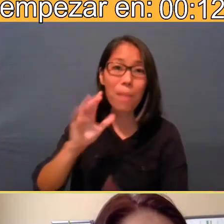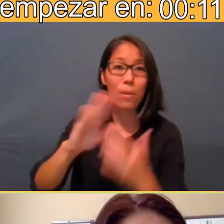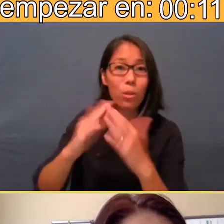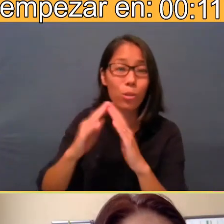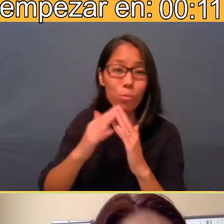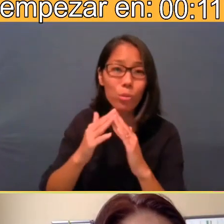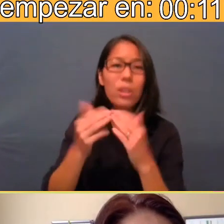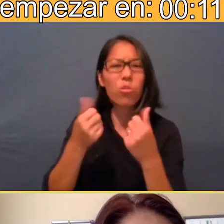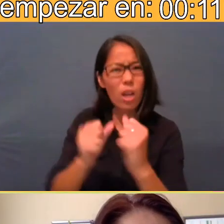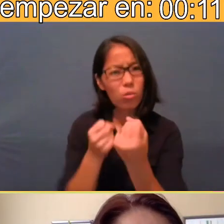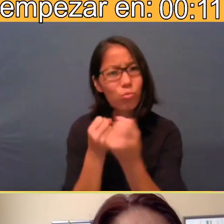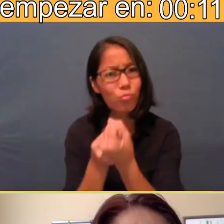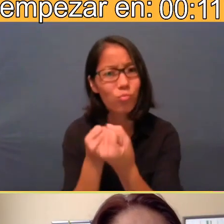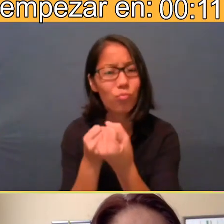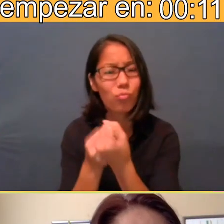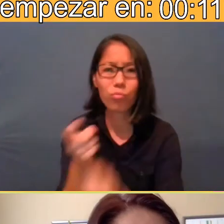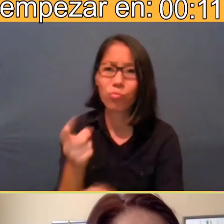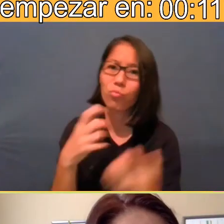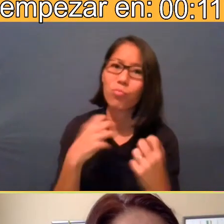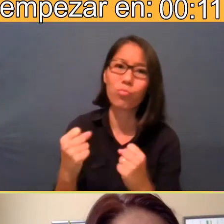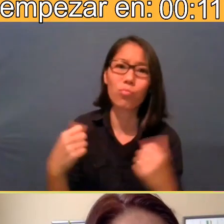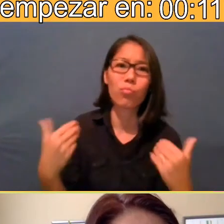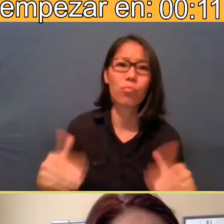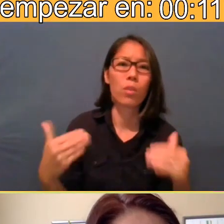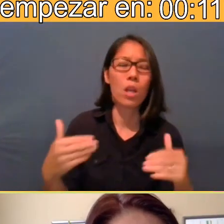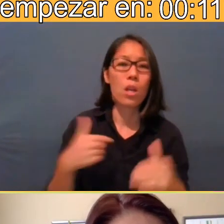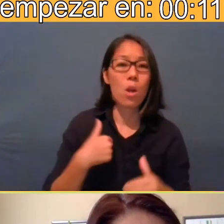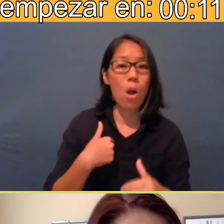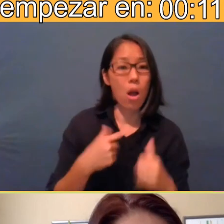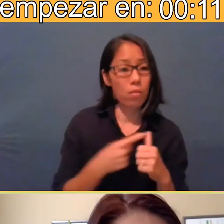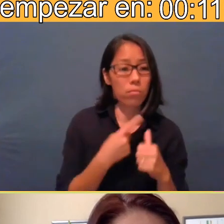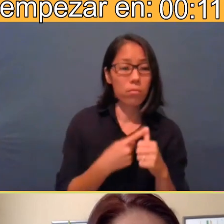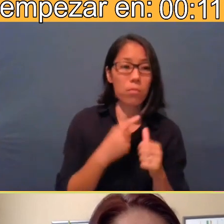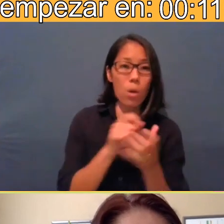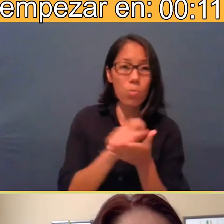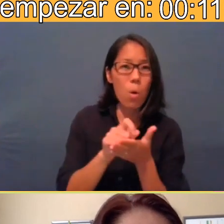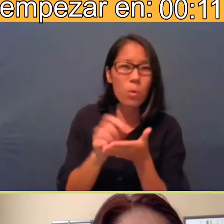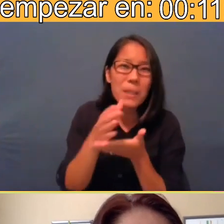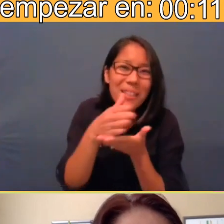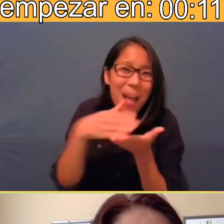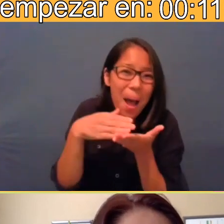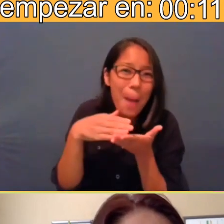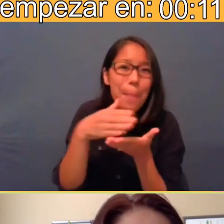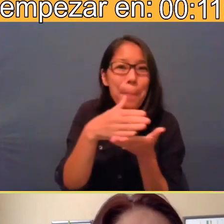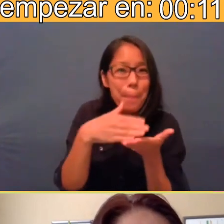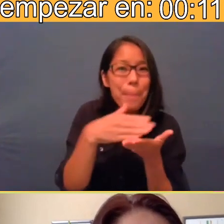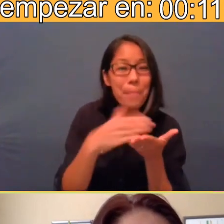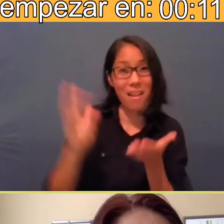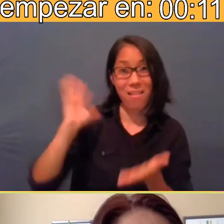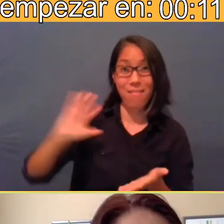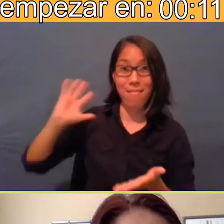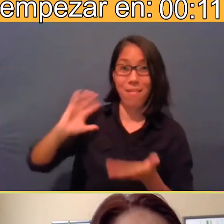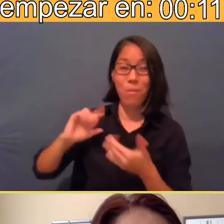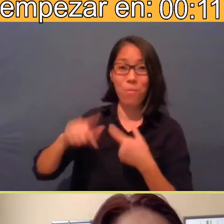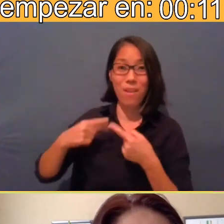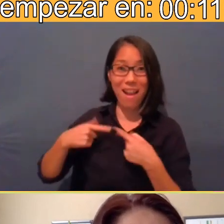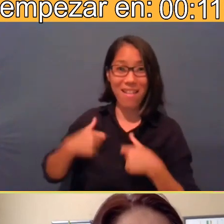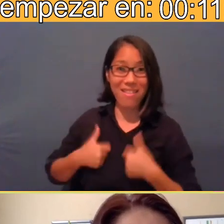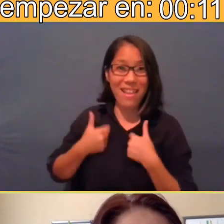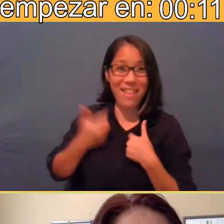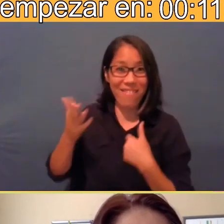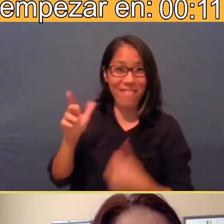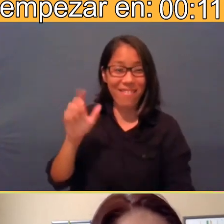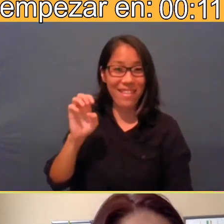that. And so I originally wrote some seeds of this then when I lived in the house. And